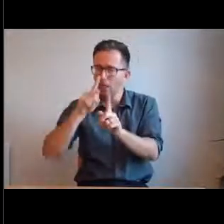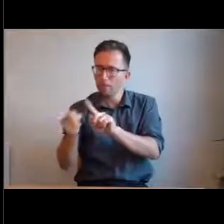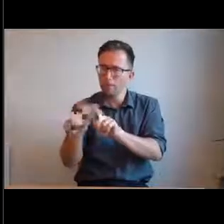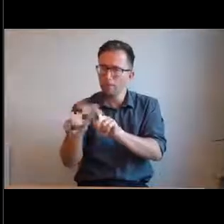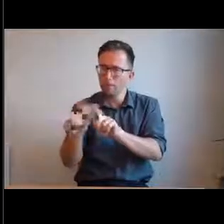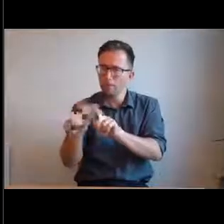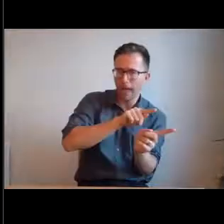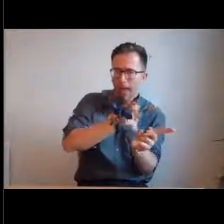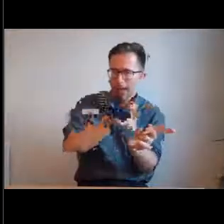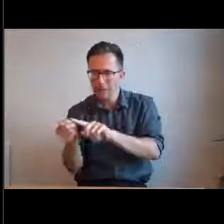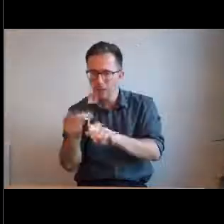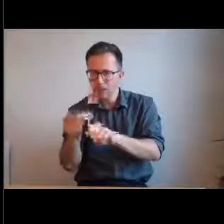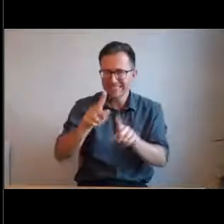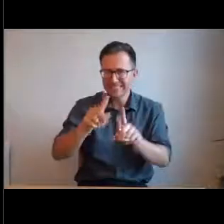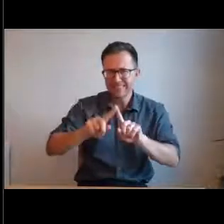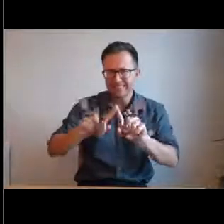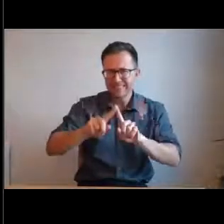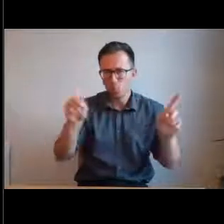the differences.